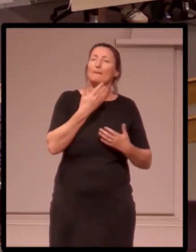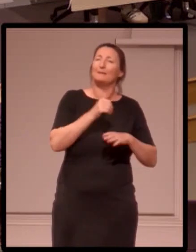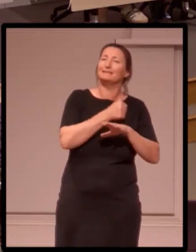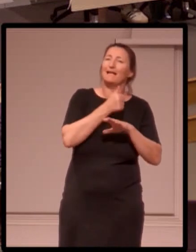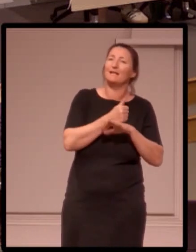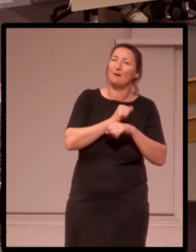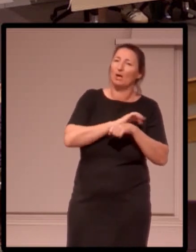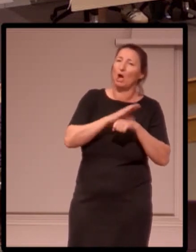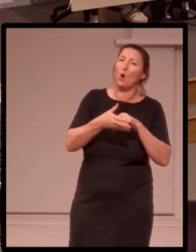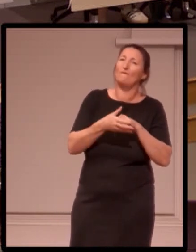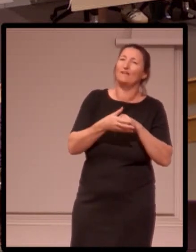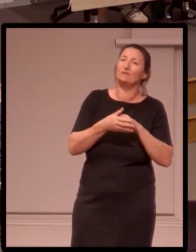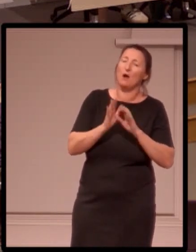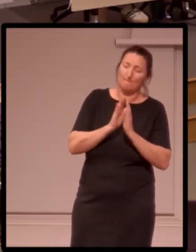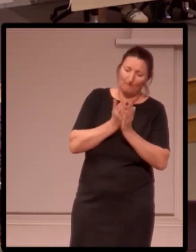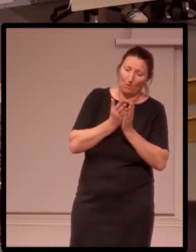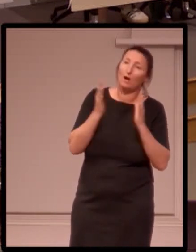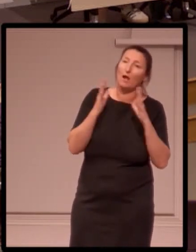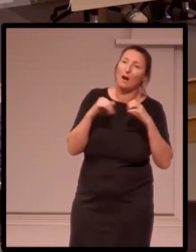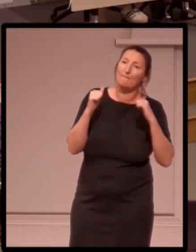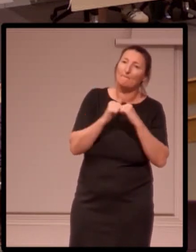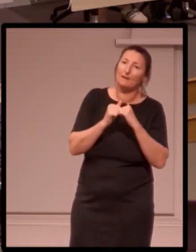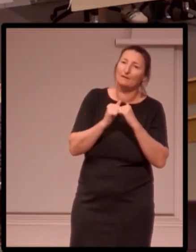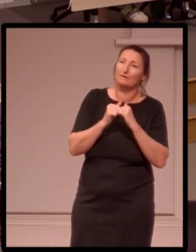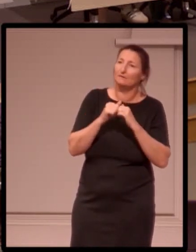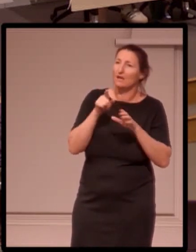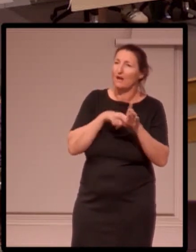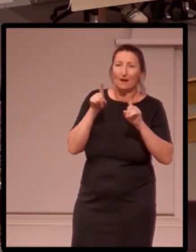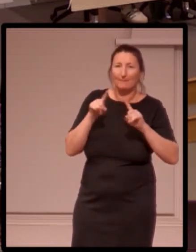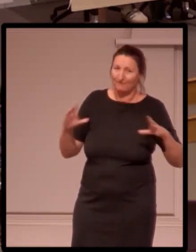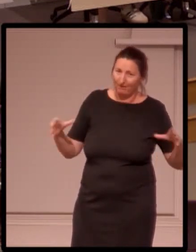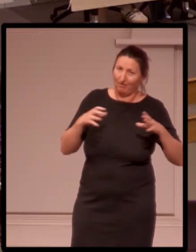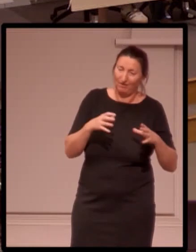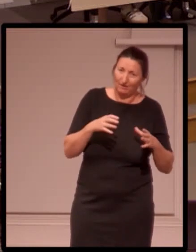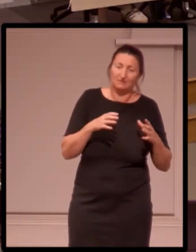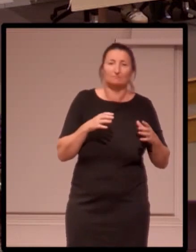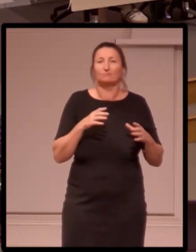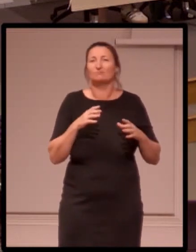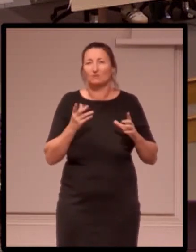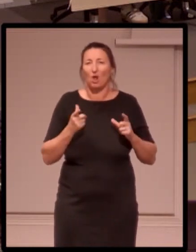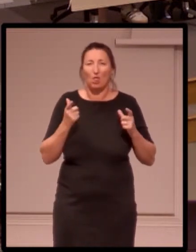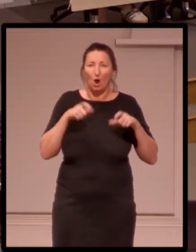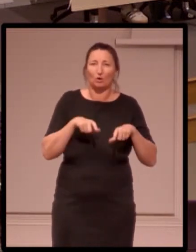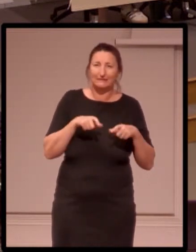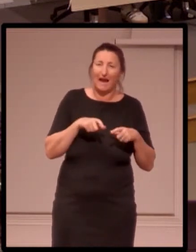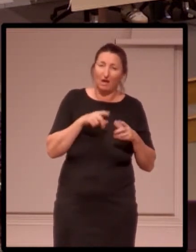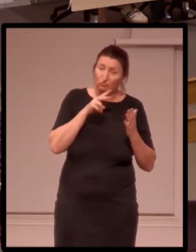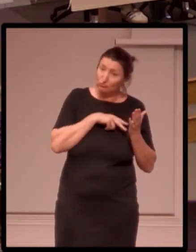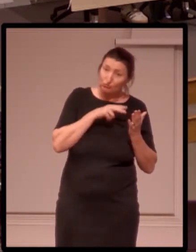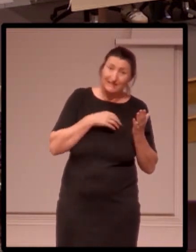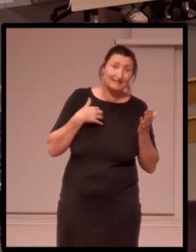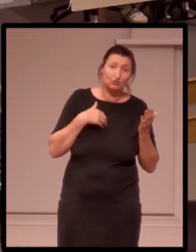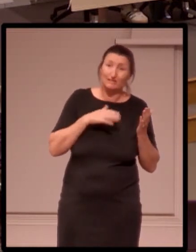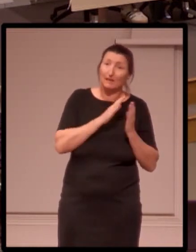up something called COVID Book Club, which was young people coming together during lockdowns to not read interesting